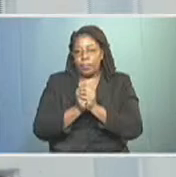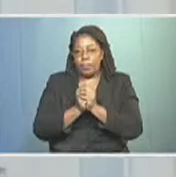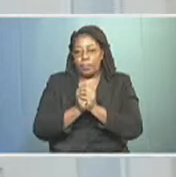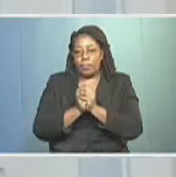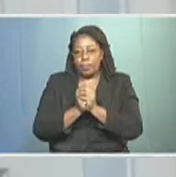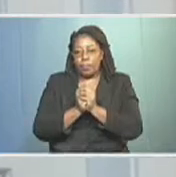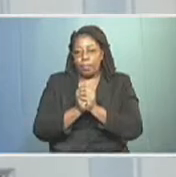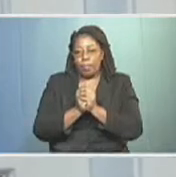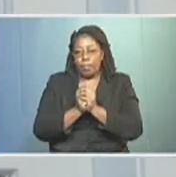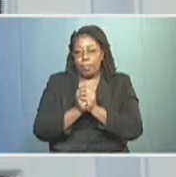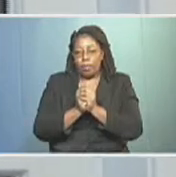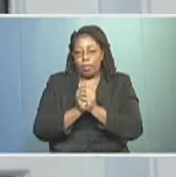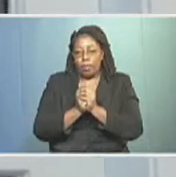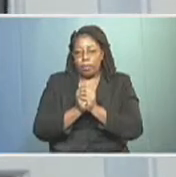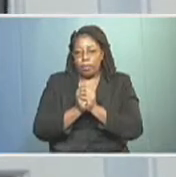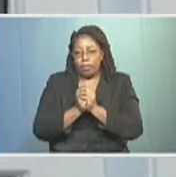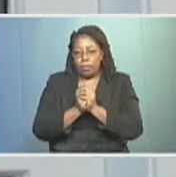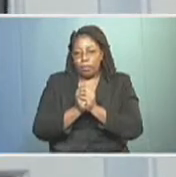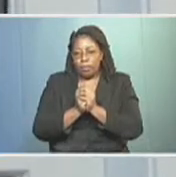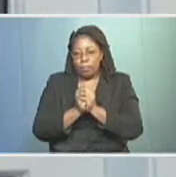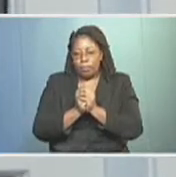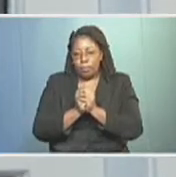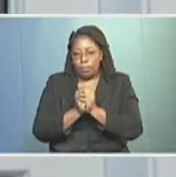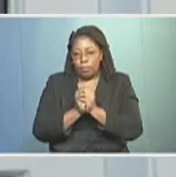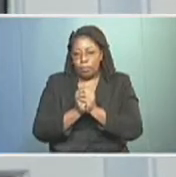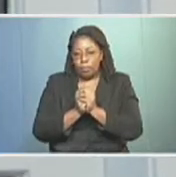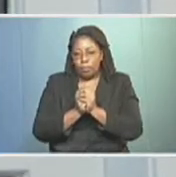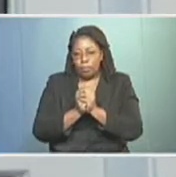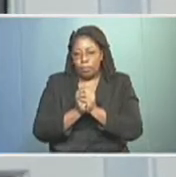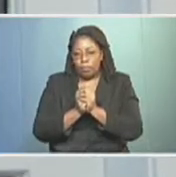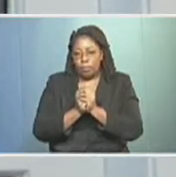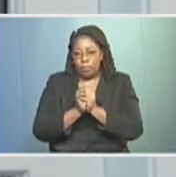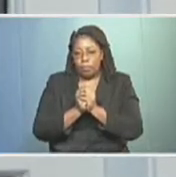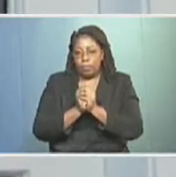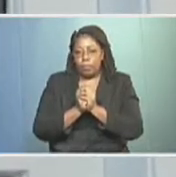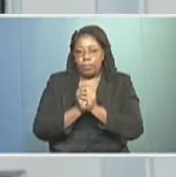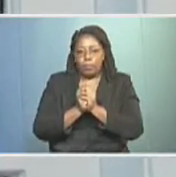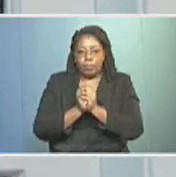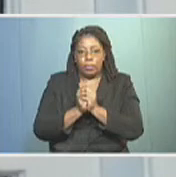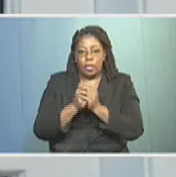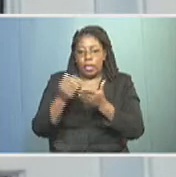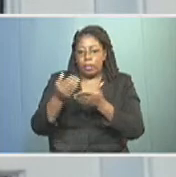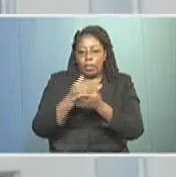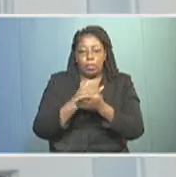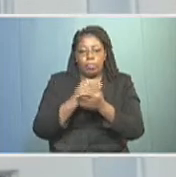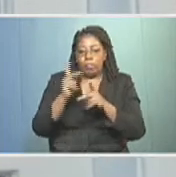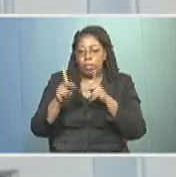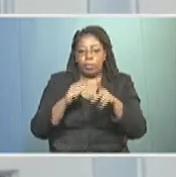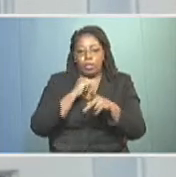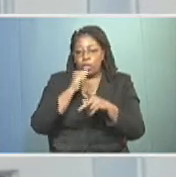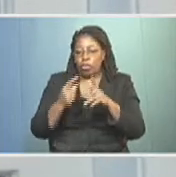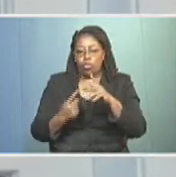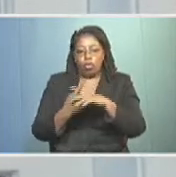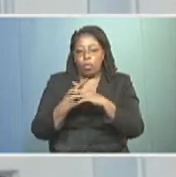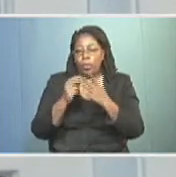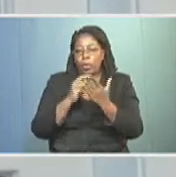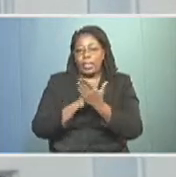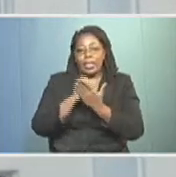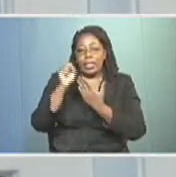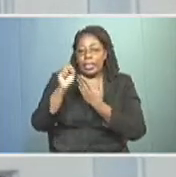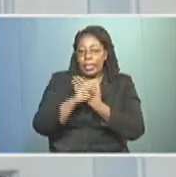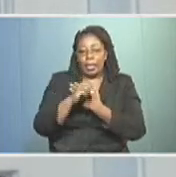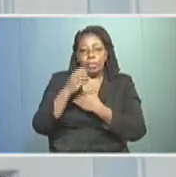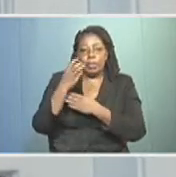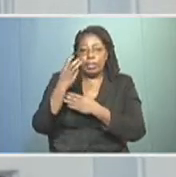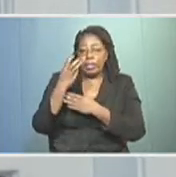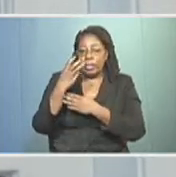they've been disenfranchised. They've been marginalized, and some of them just didn't show up on September 16th. So we have to now figure out ways to get them to come